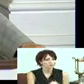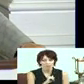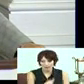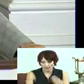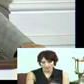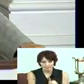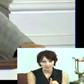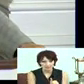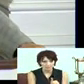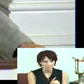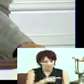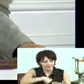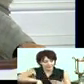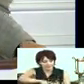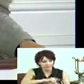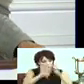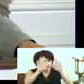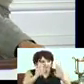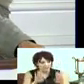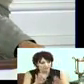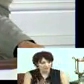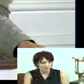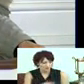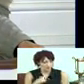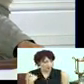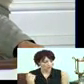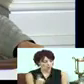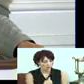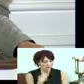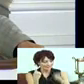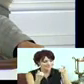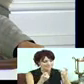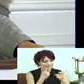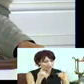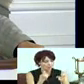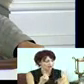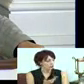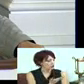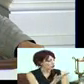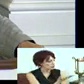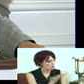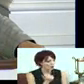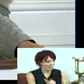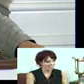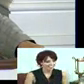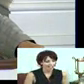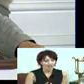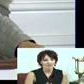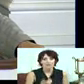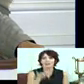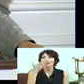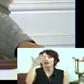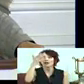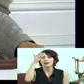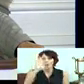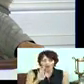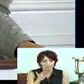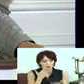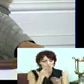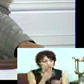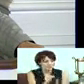Amen. The next Sunday, we celebrated Sini's life and God's goodness, and we celebrated the hope of the risen